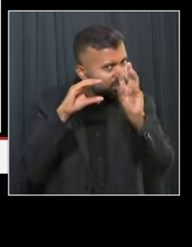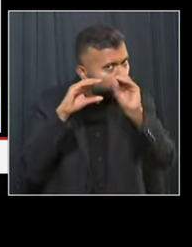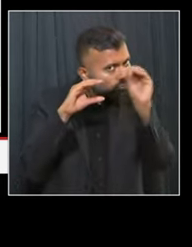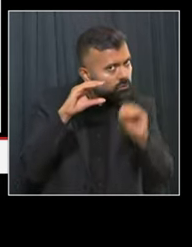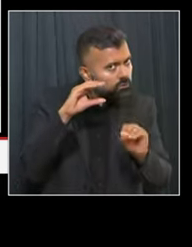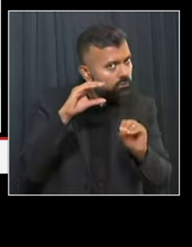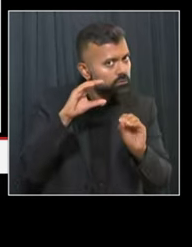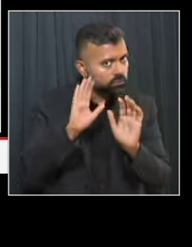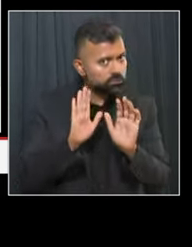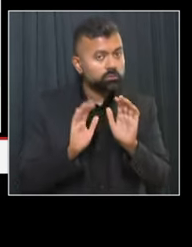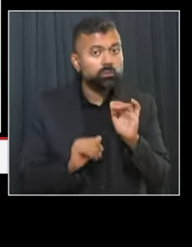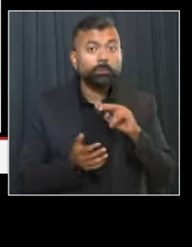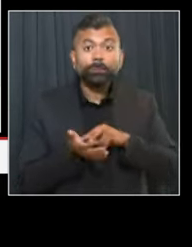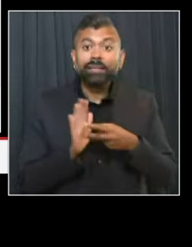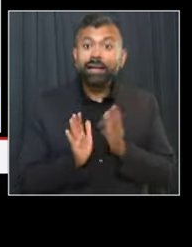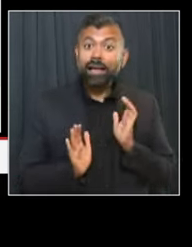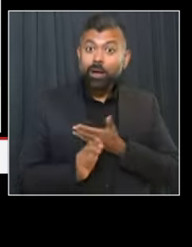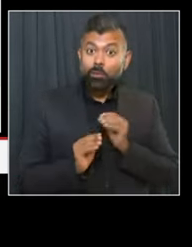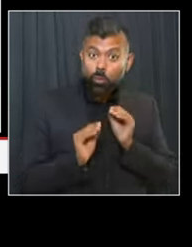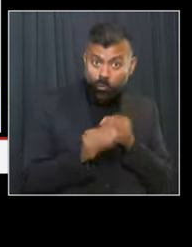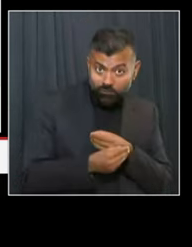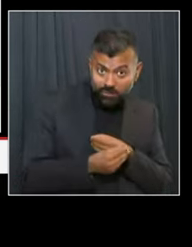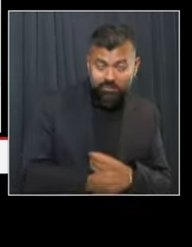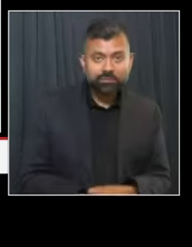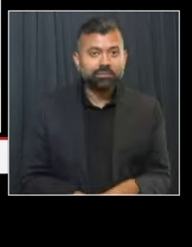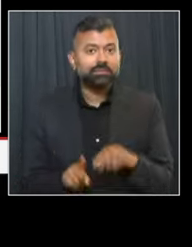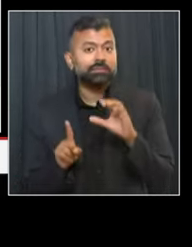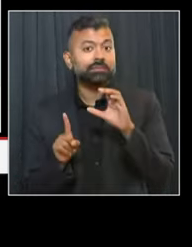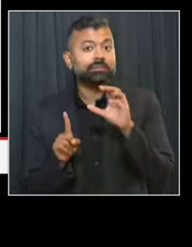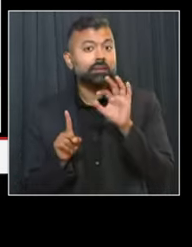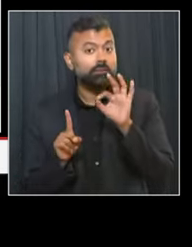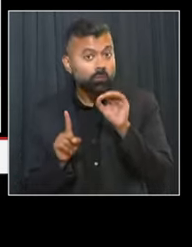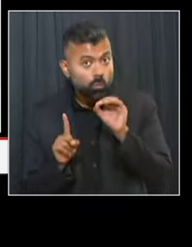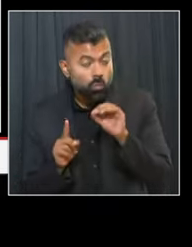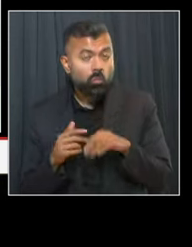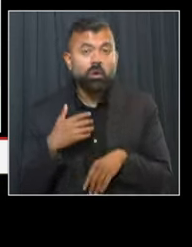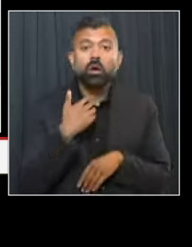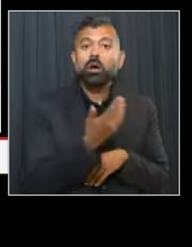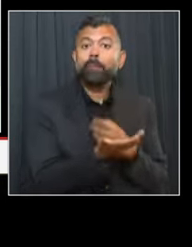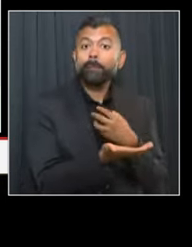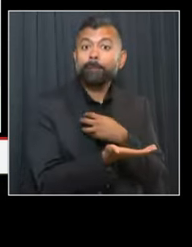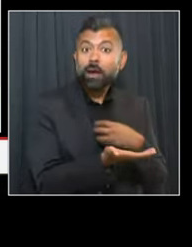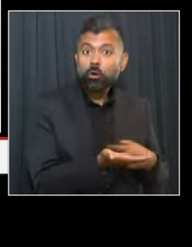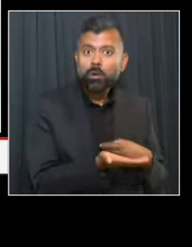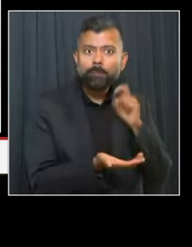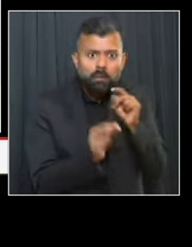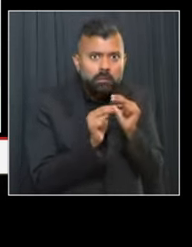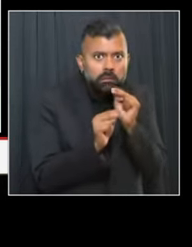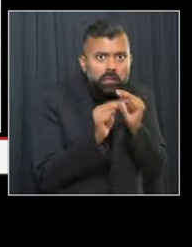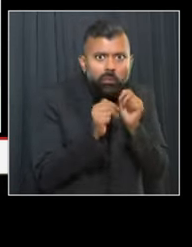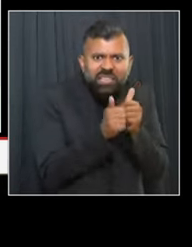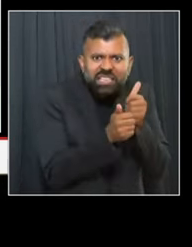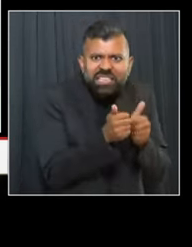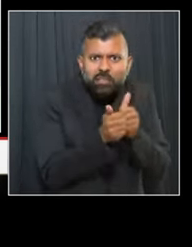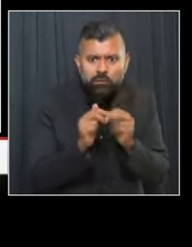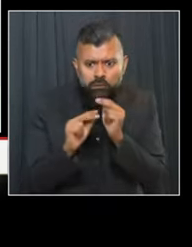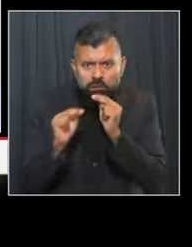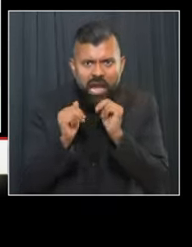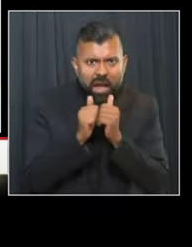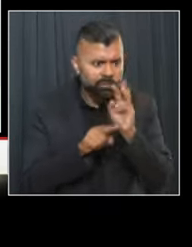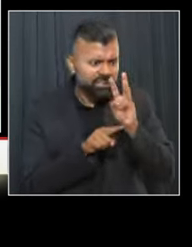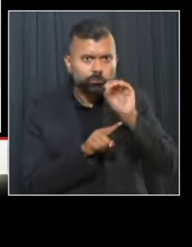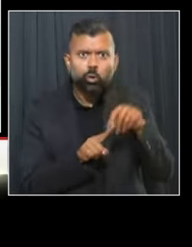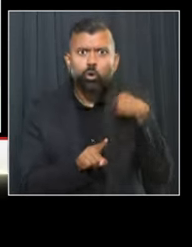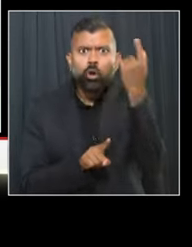to really flesh out that as a viable legal concept that we think can withstand scrutiny. However,